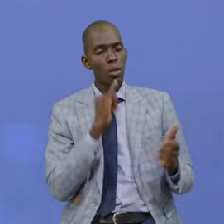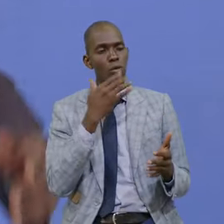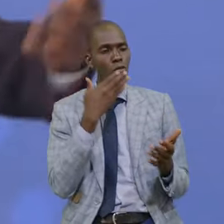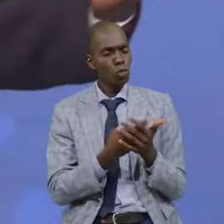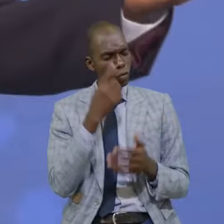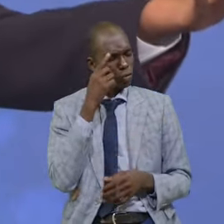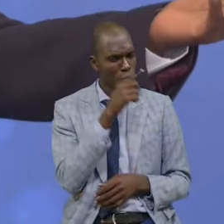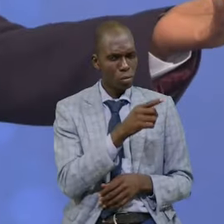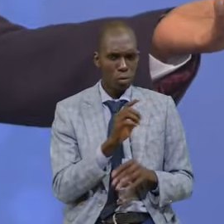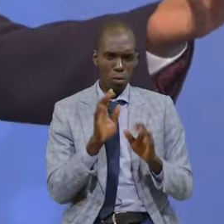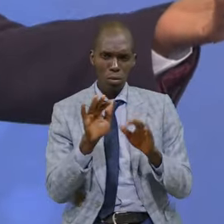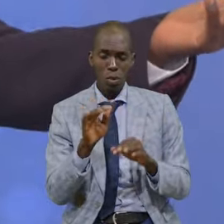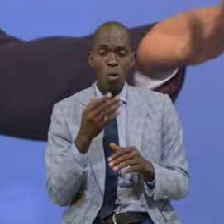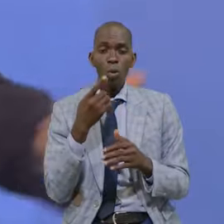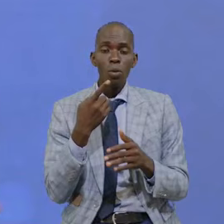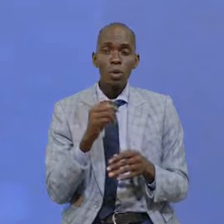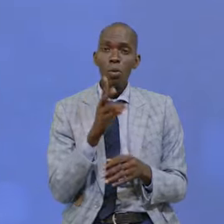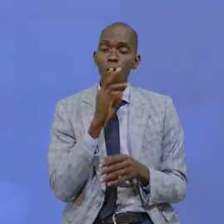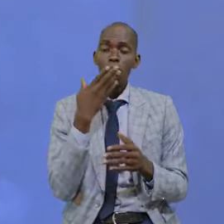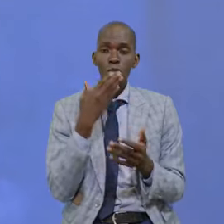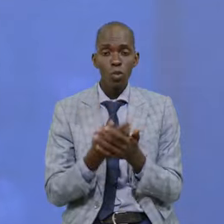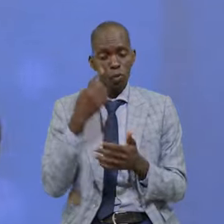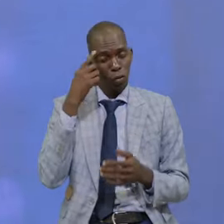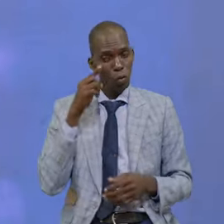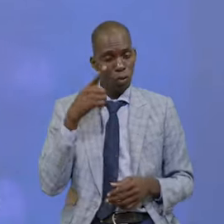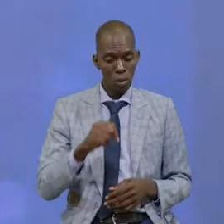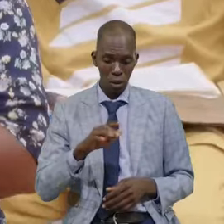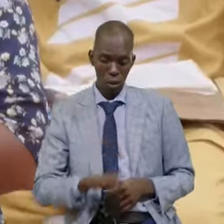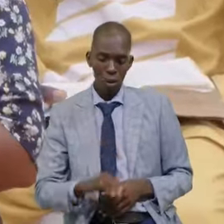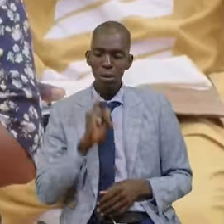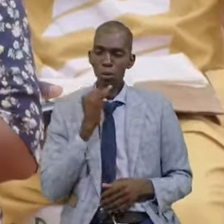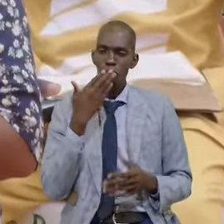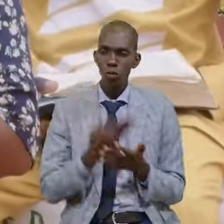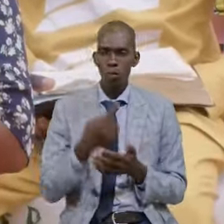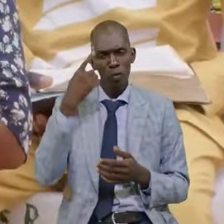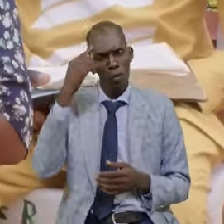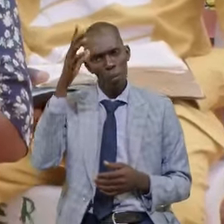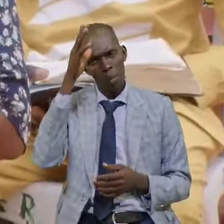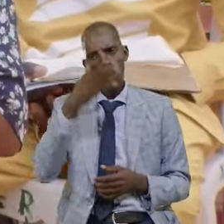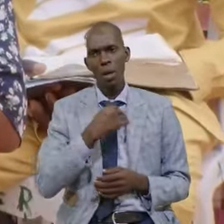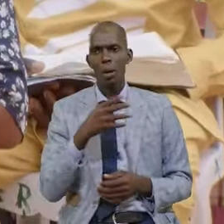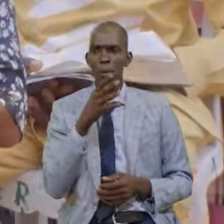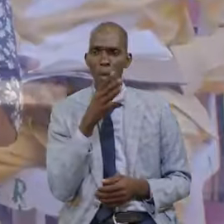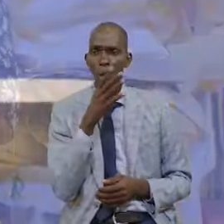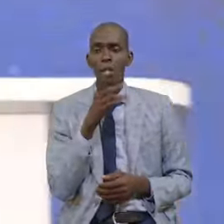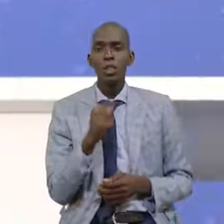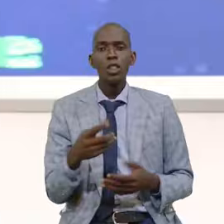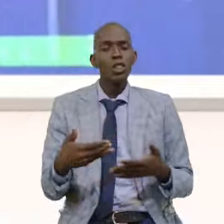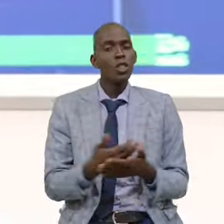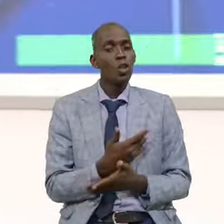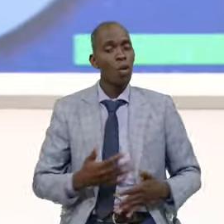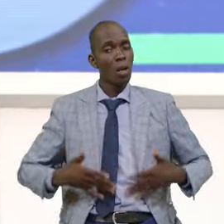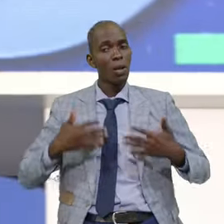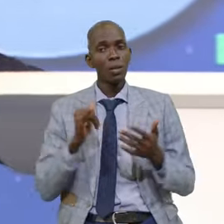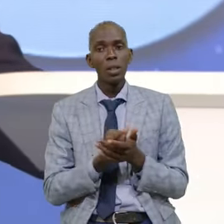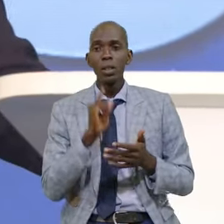your child is good for you too, papa and mama. And the new life that is good for your